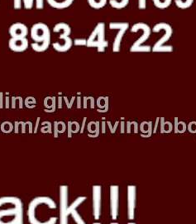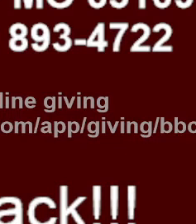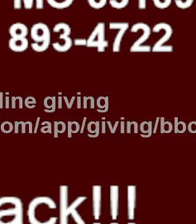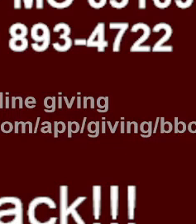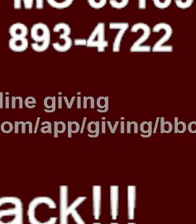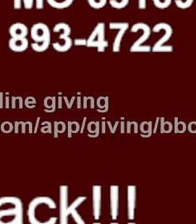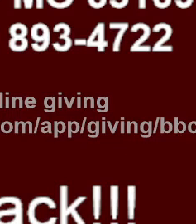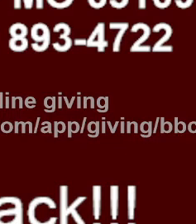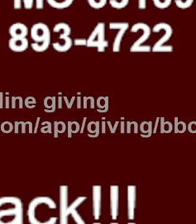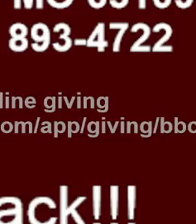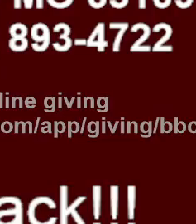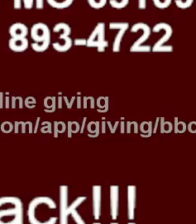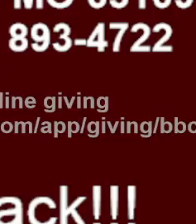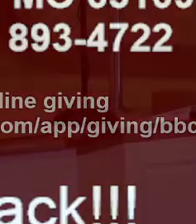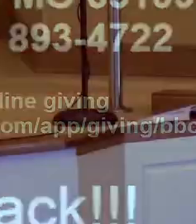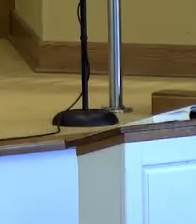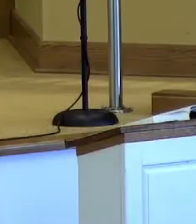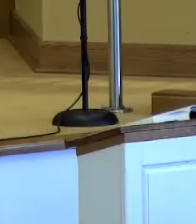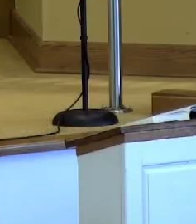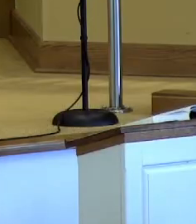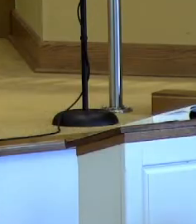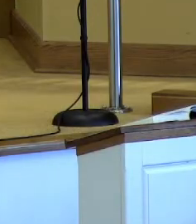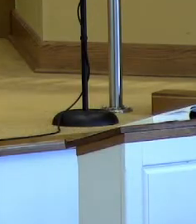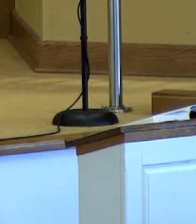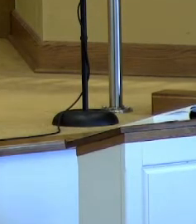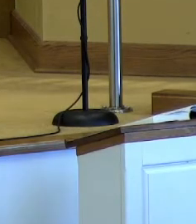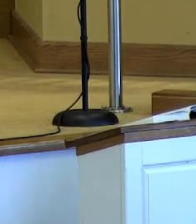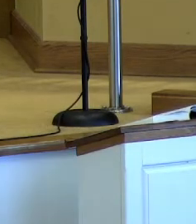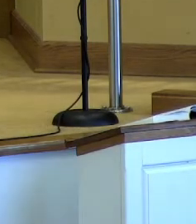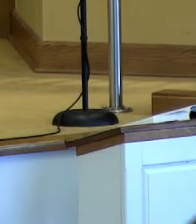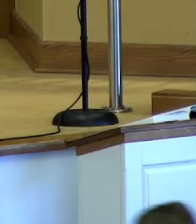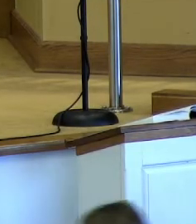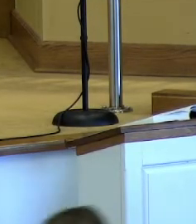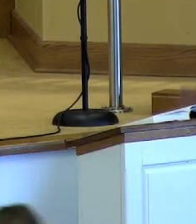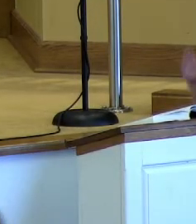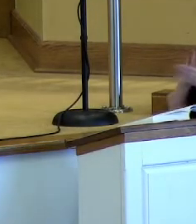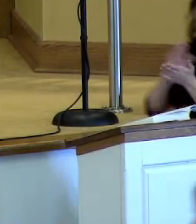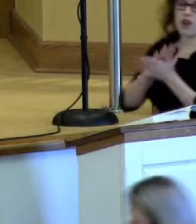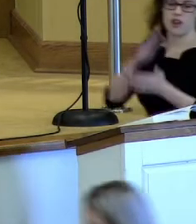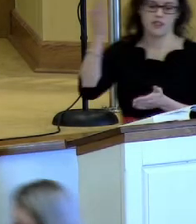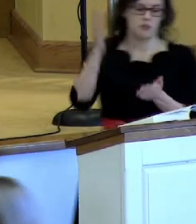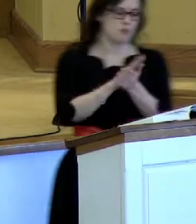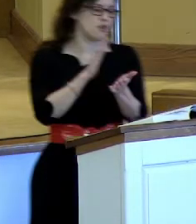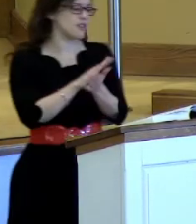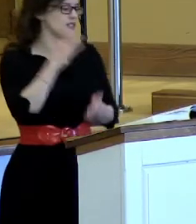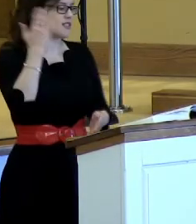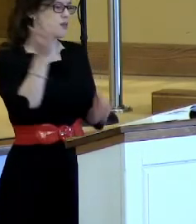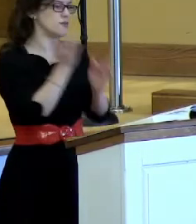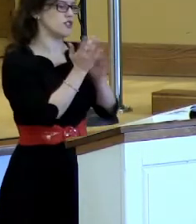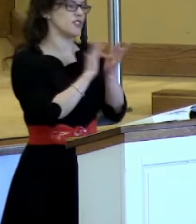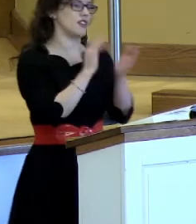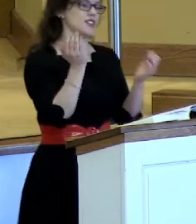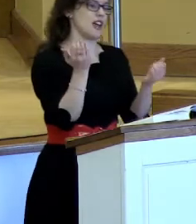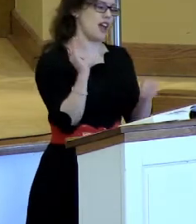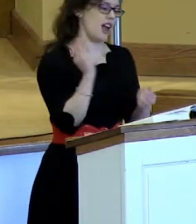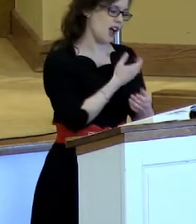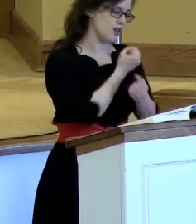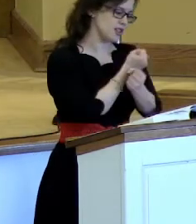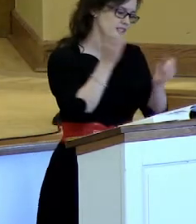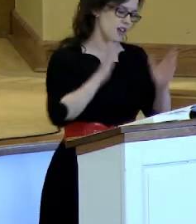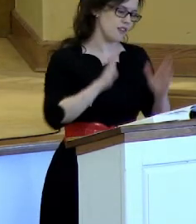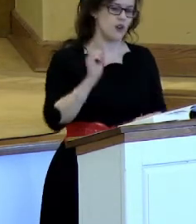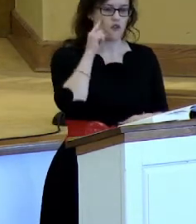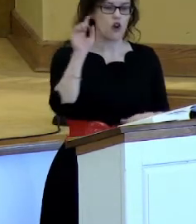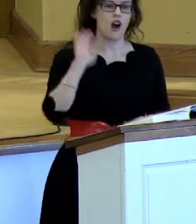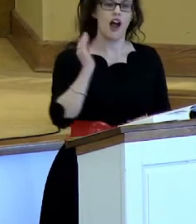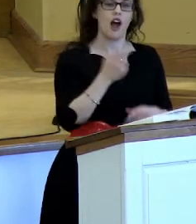Second verse. Praise him, praise him, Jesus our blessed Redeemer. For our sins